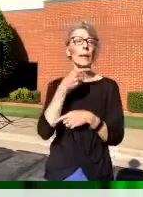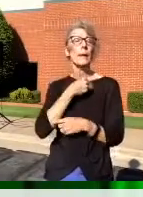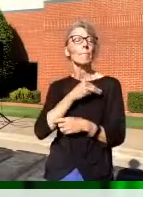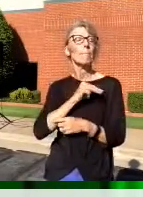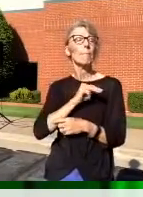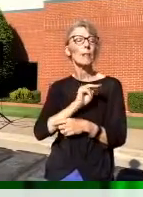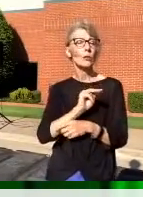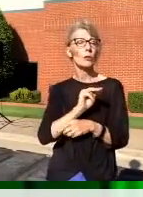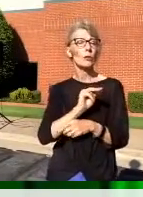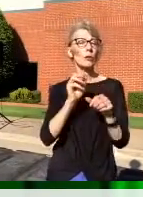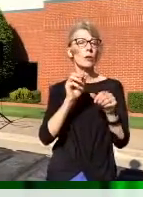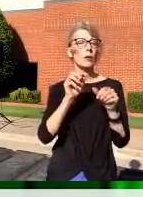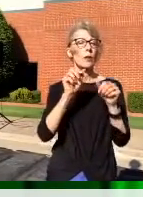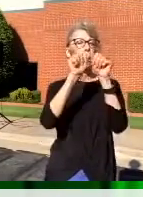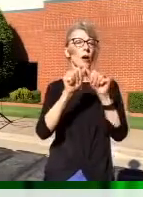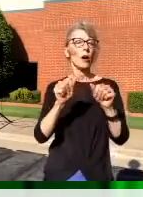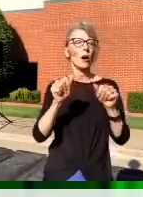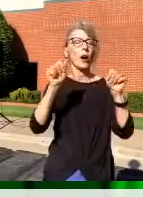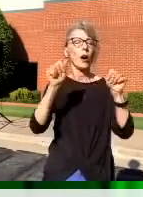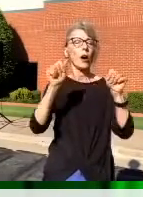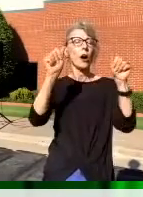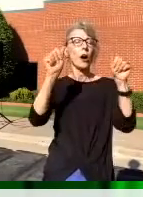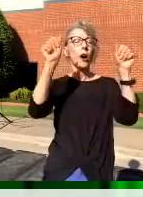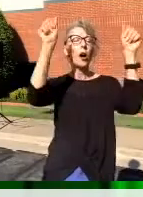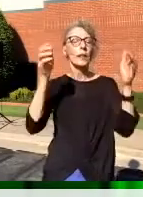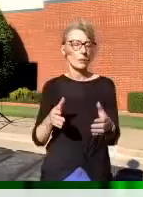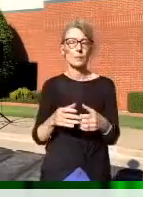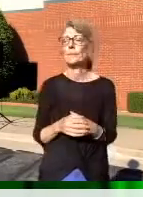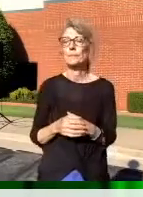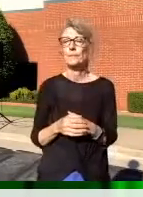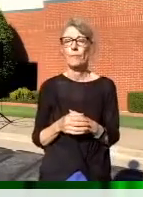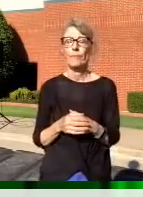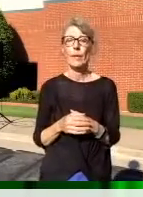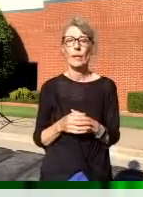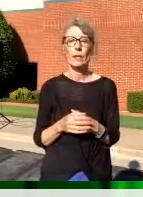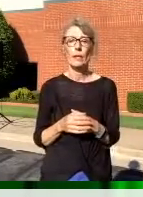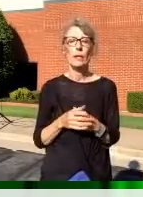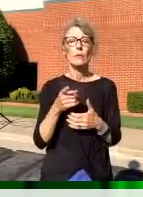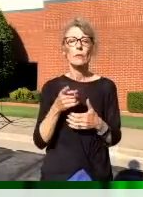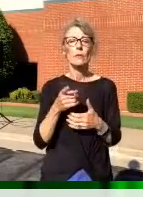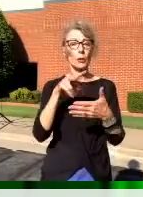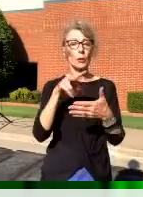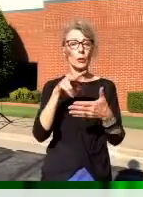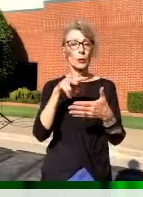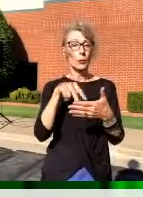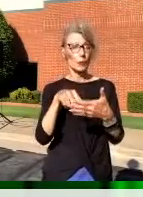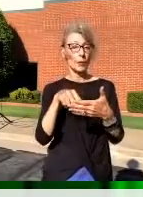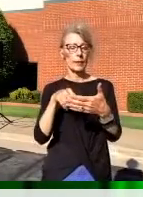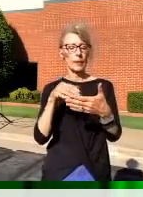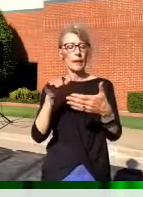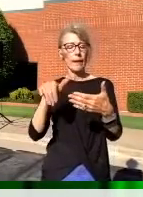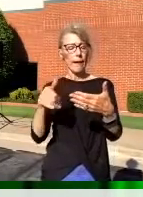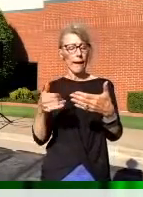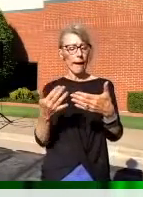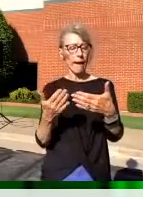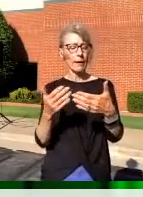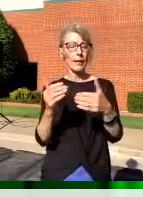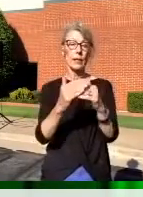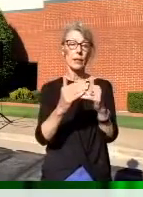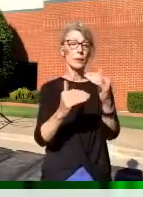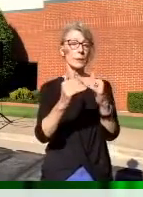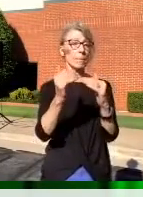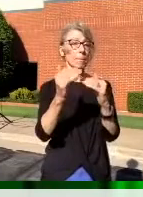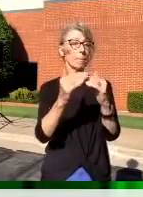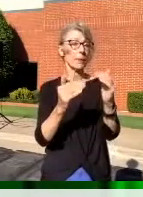So here's what I mean by that. If you go and read how the temple was designed, and by the way, God did not delegate the temple design.